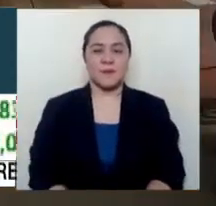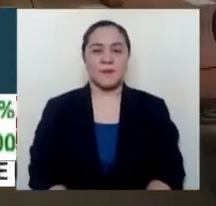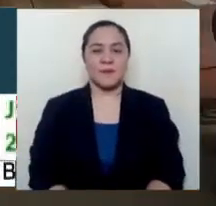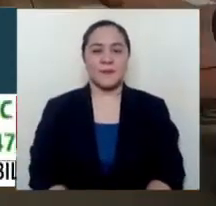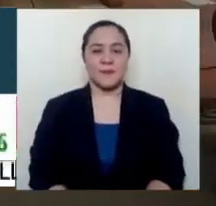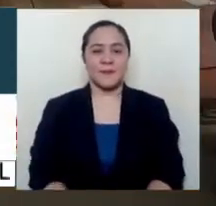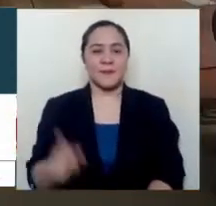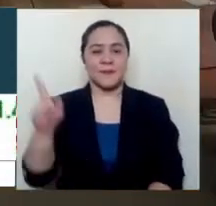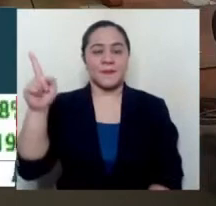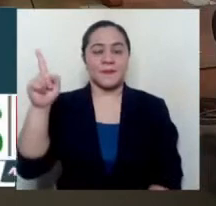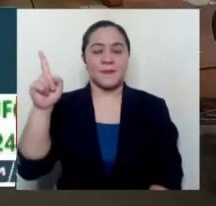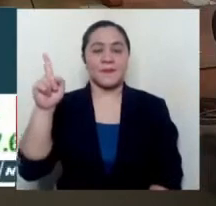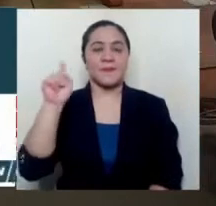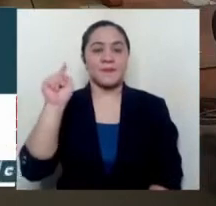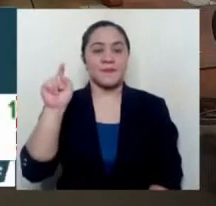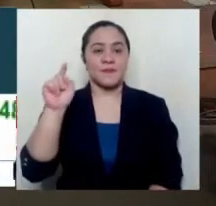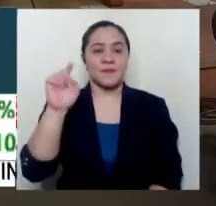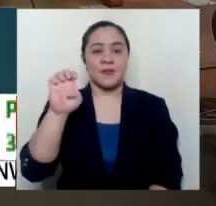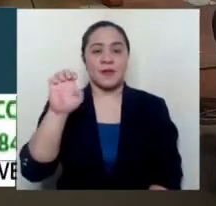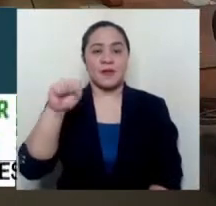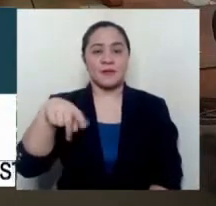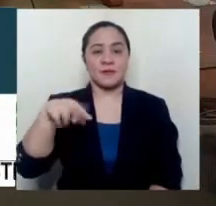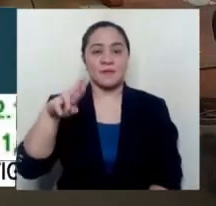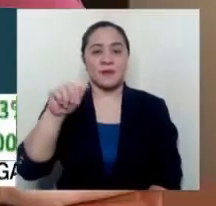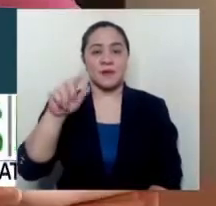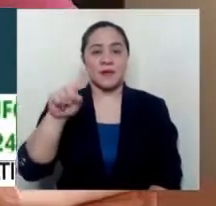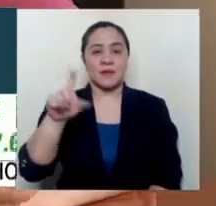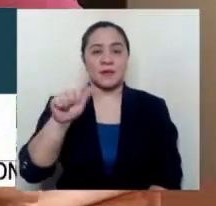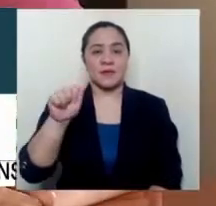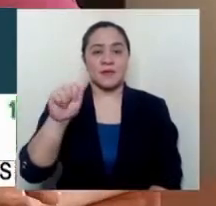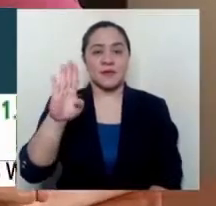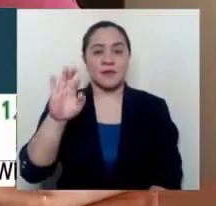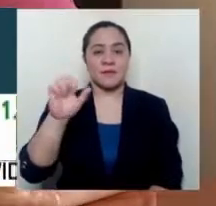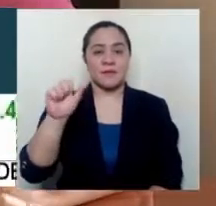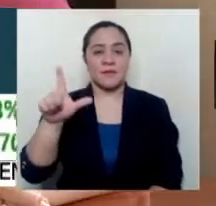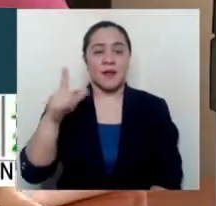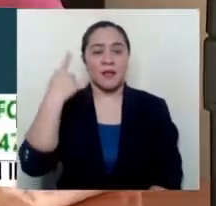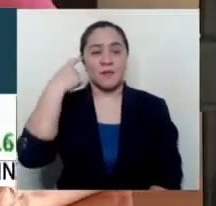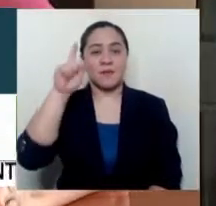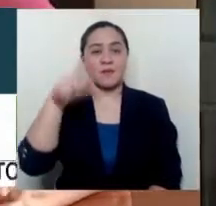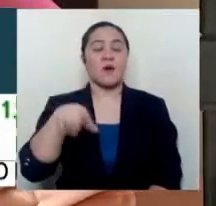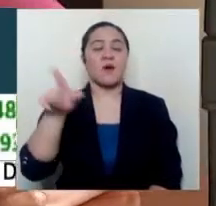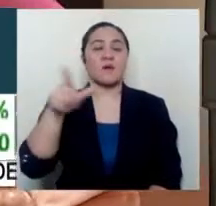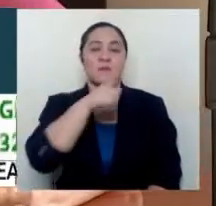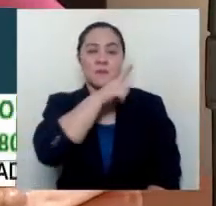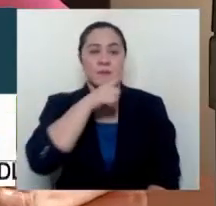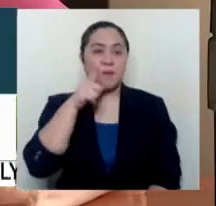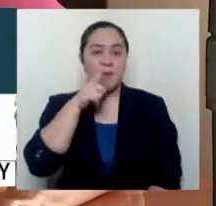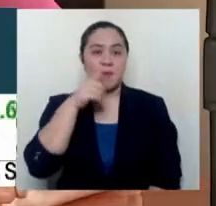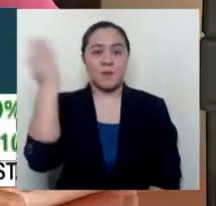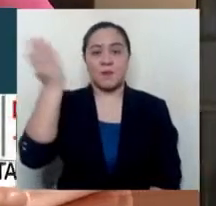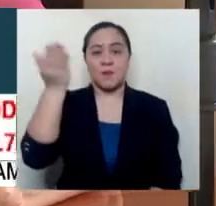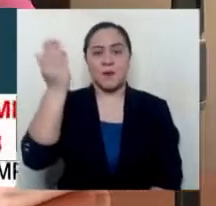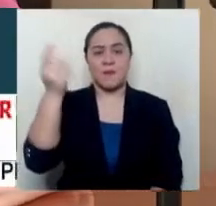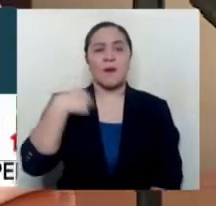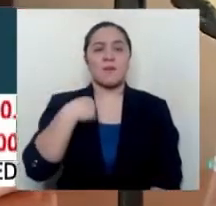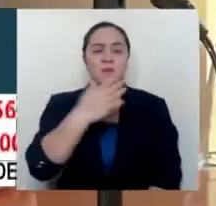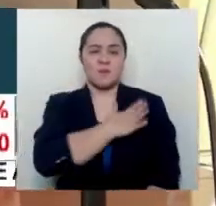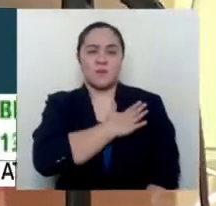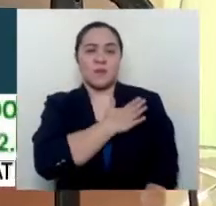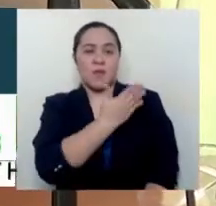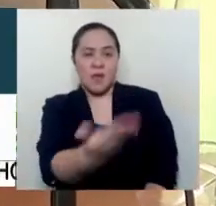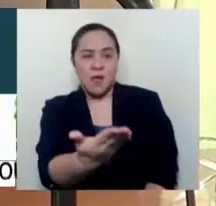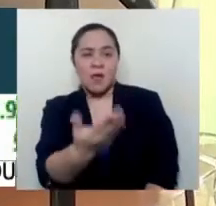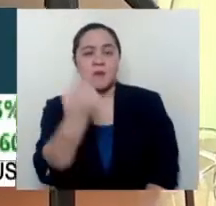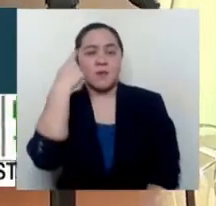Former Health Chief Dr. Esperanza Cabral was also present in Robredo's briefing earlier today, but she says she's willing to lend